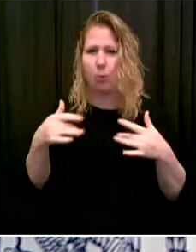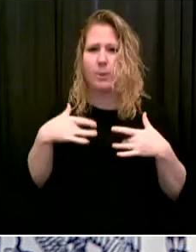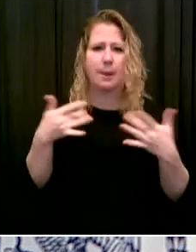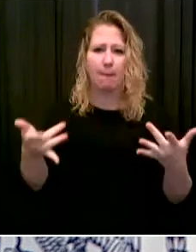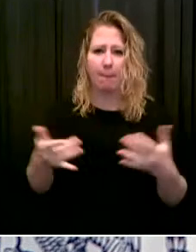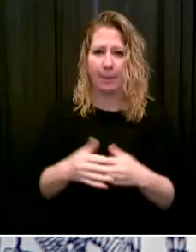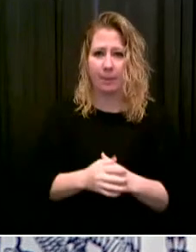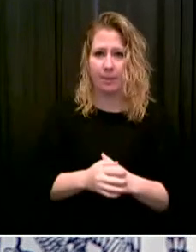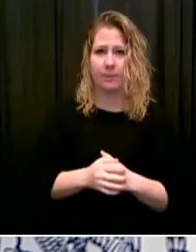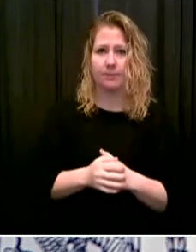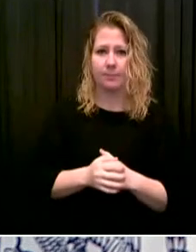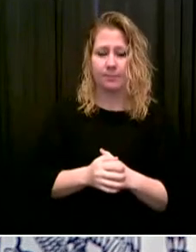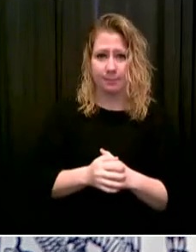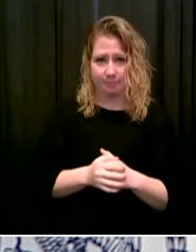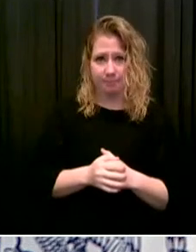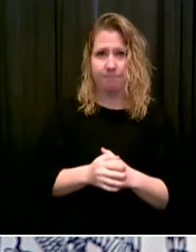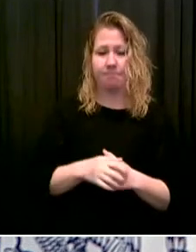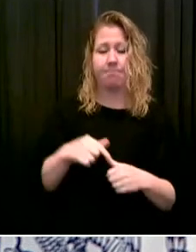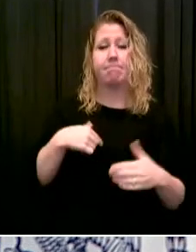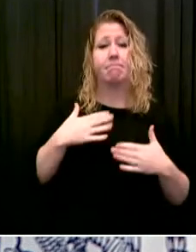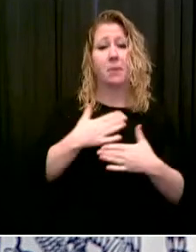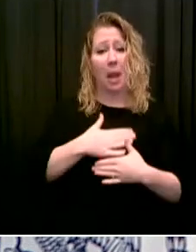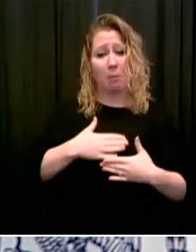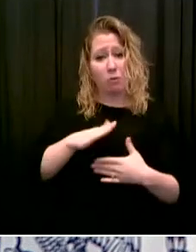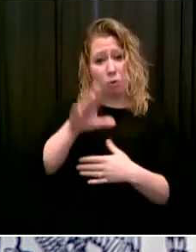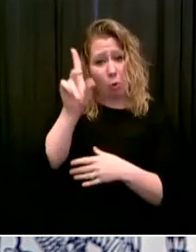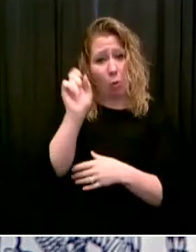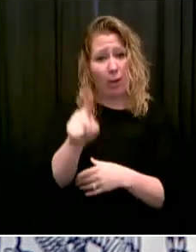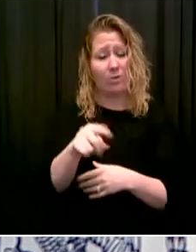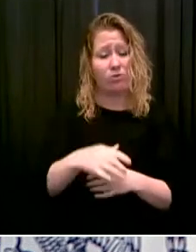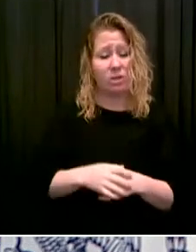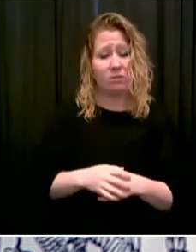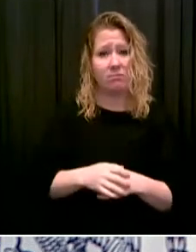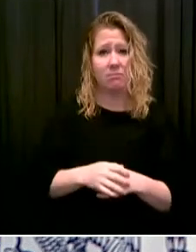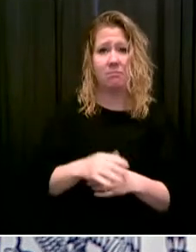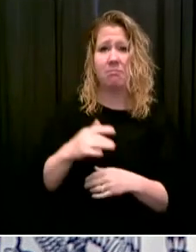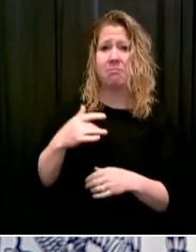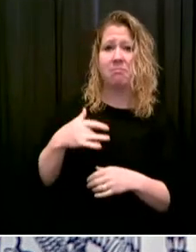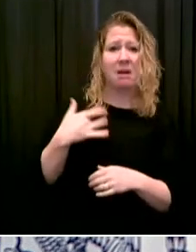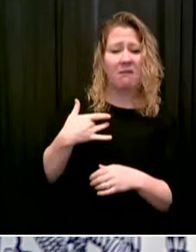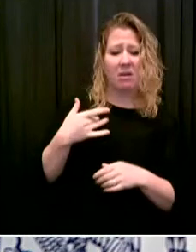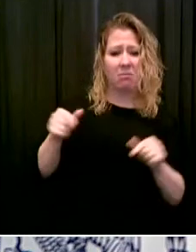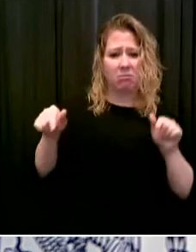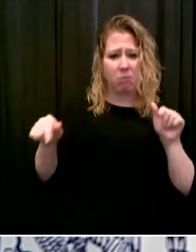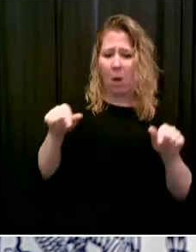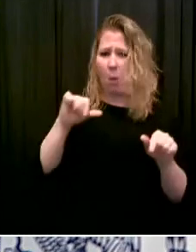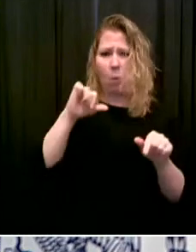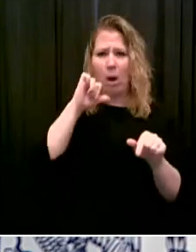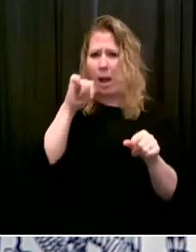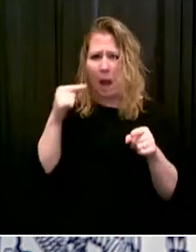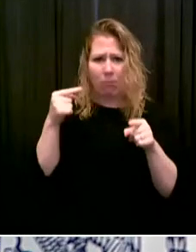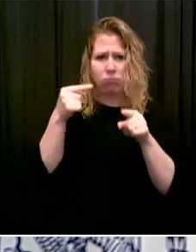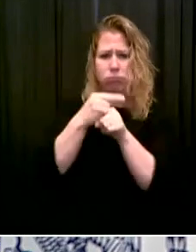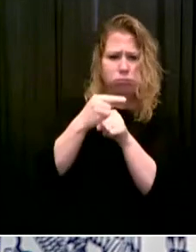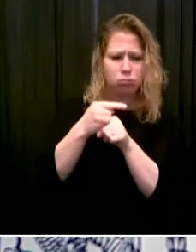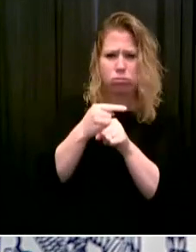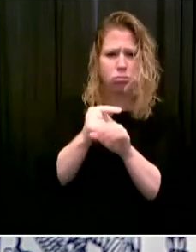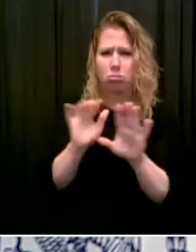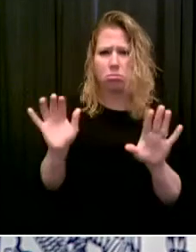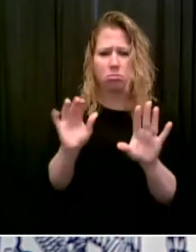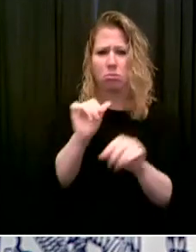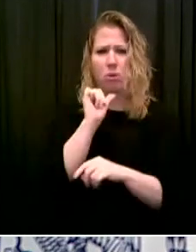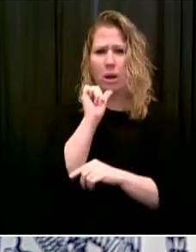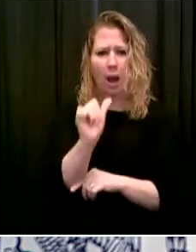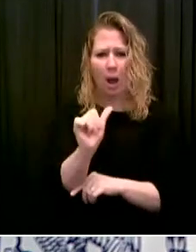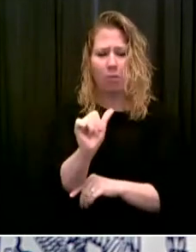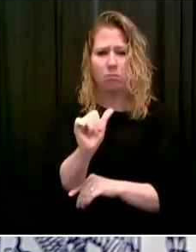I'm honestly going to tell you, I don't think it's an issue of points of contention. I think it is an issue of figuring out